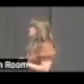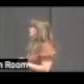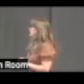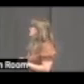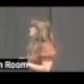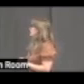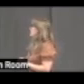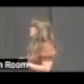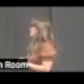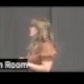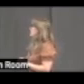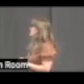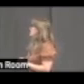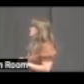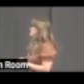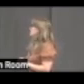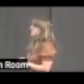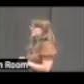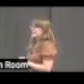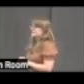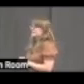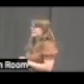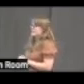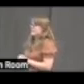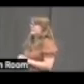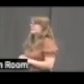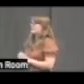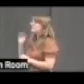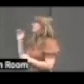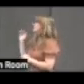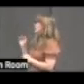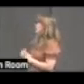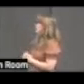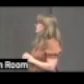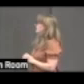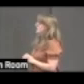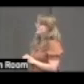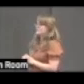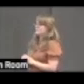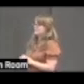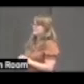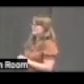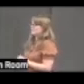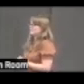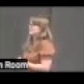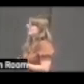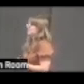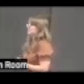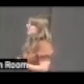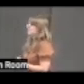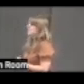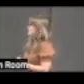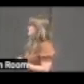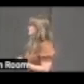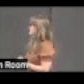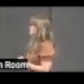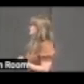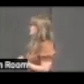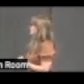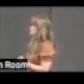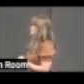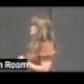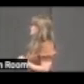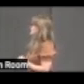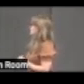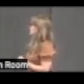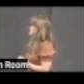competition. And you see that the intermission success was much higher for the males that got competition. So 75% of the males